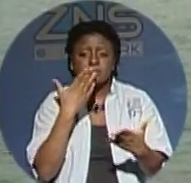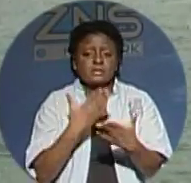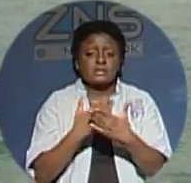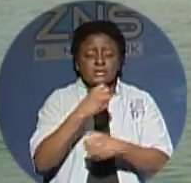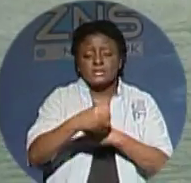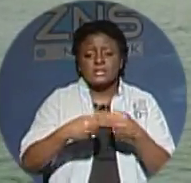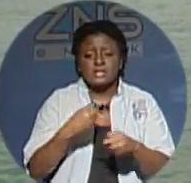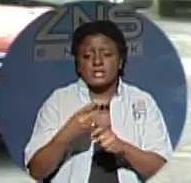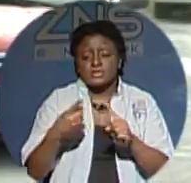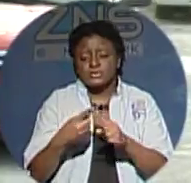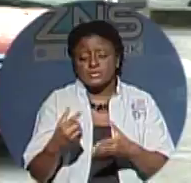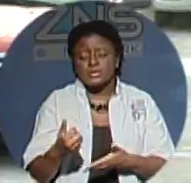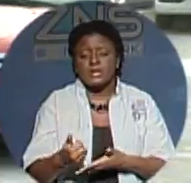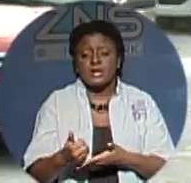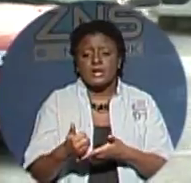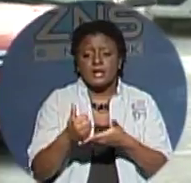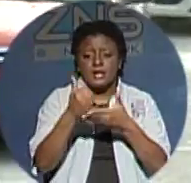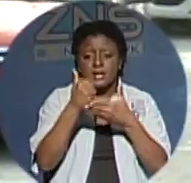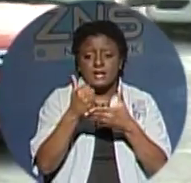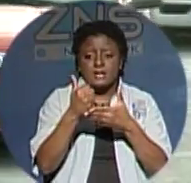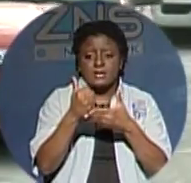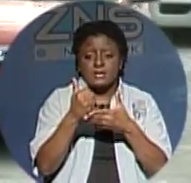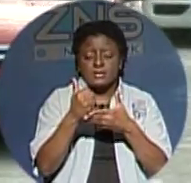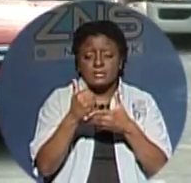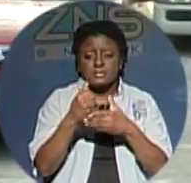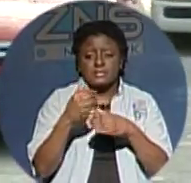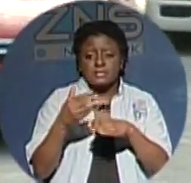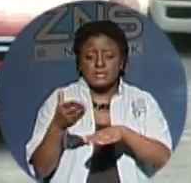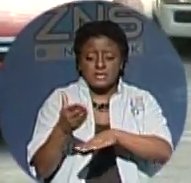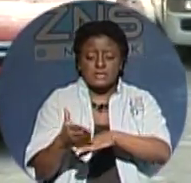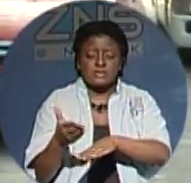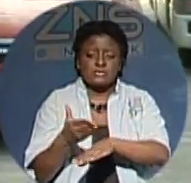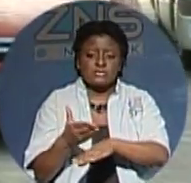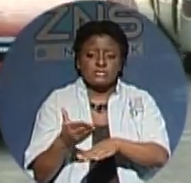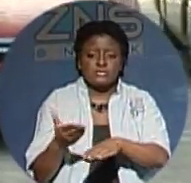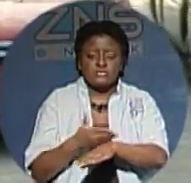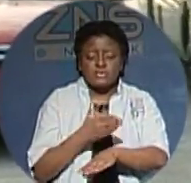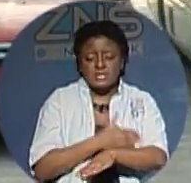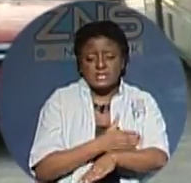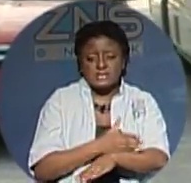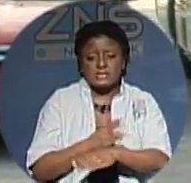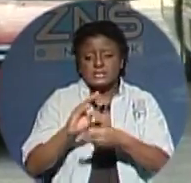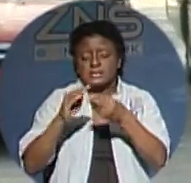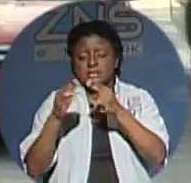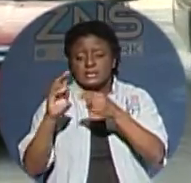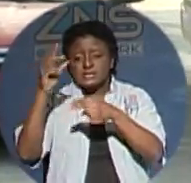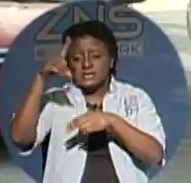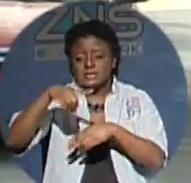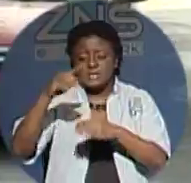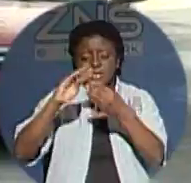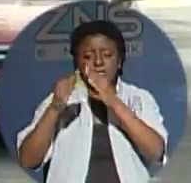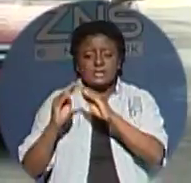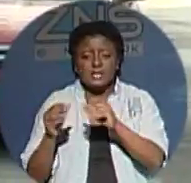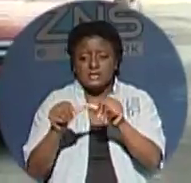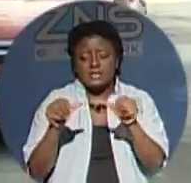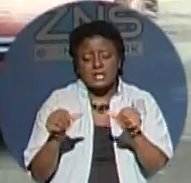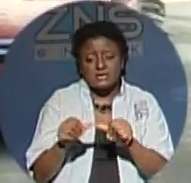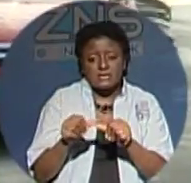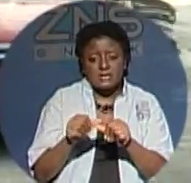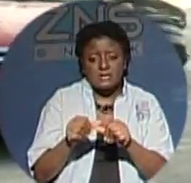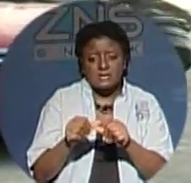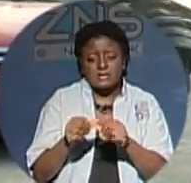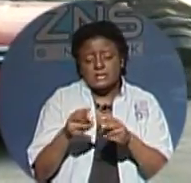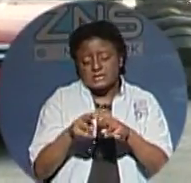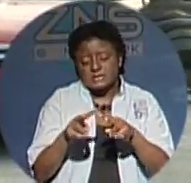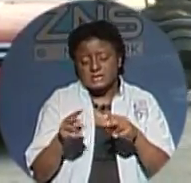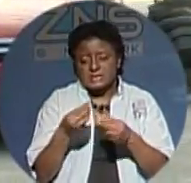To help boost the downtown area for visitors and Bahamians, Bay Street and several of the adjoining roads will be getting